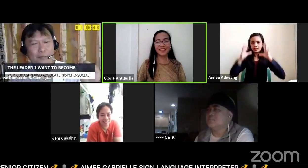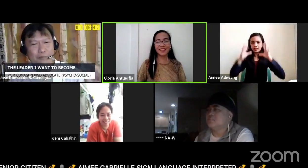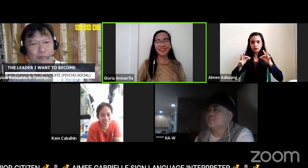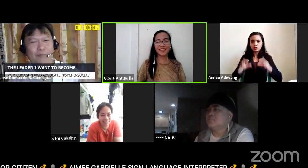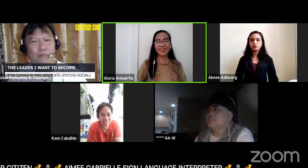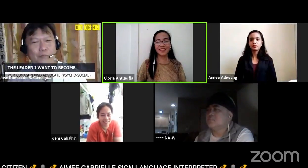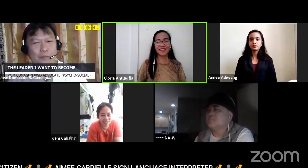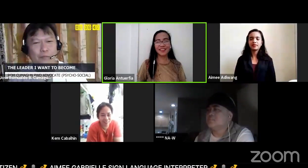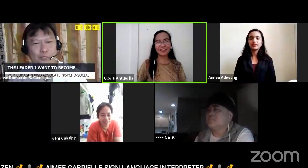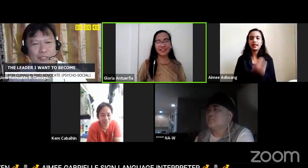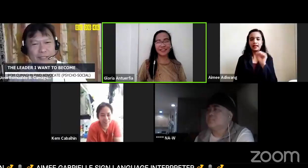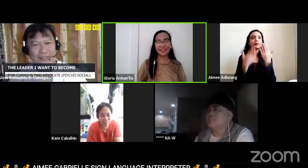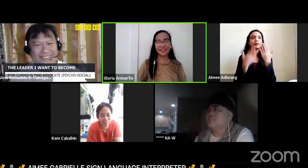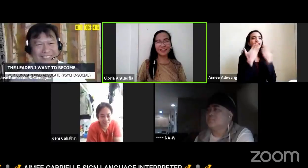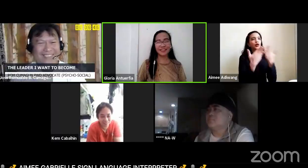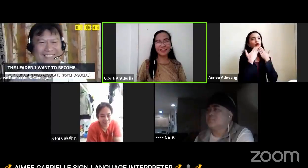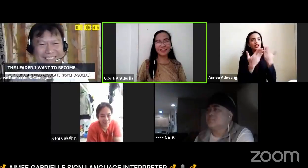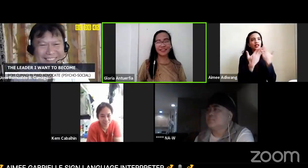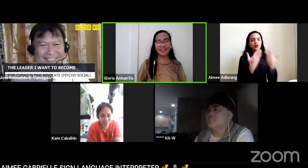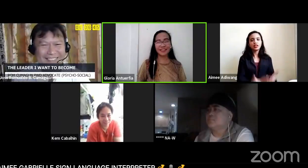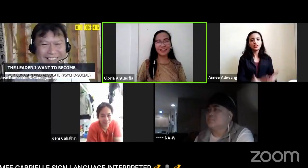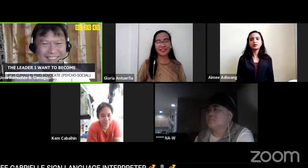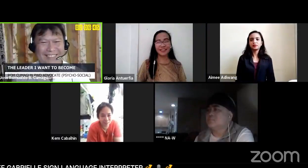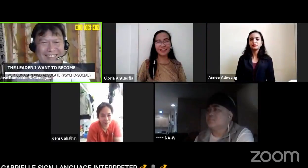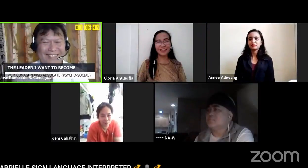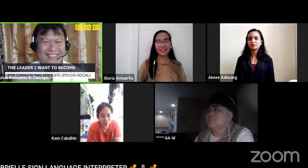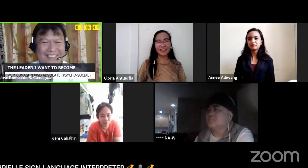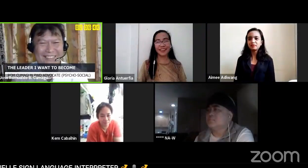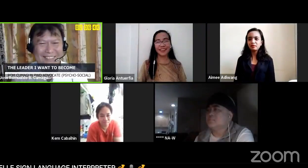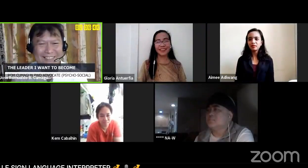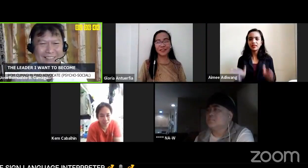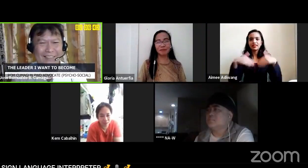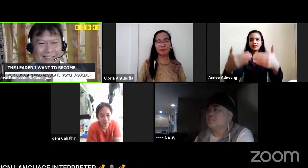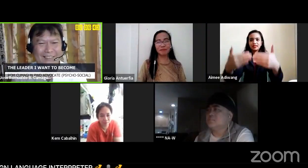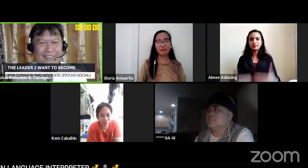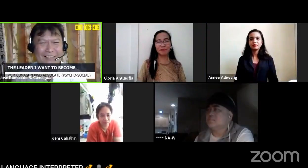the correction. Yes, proceed.